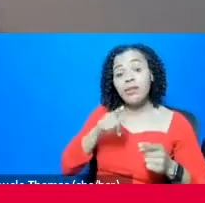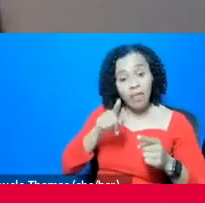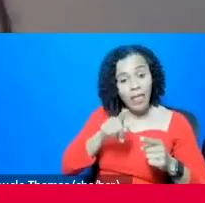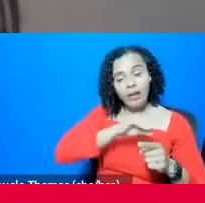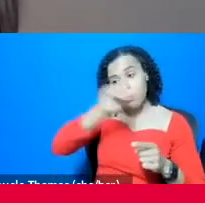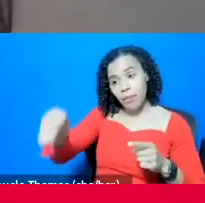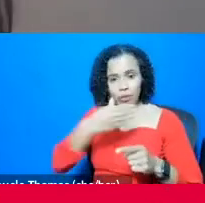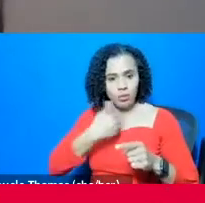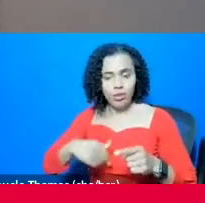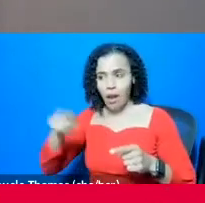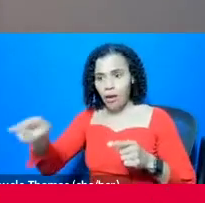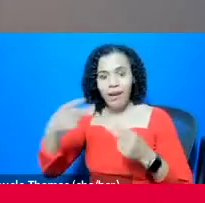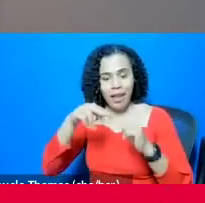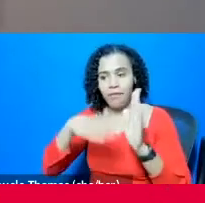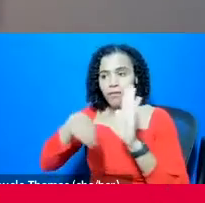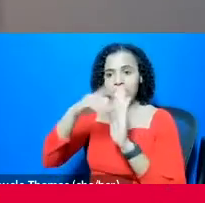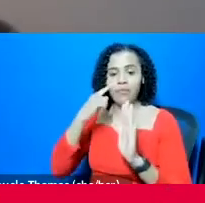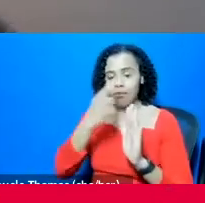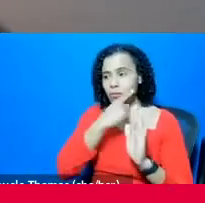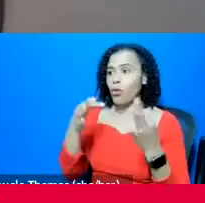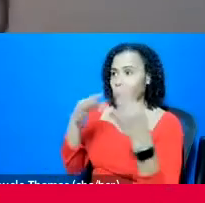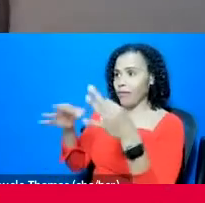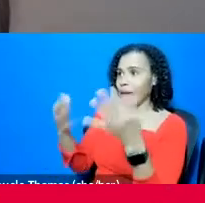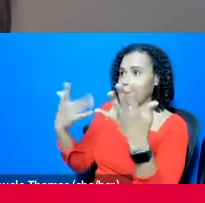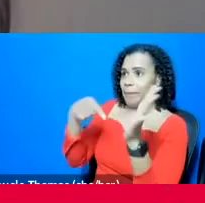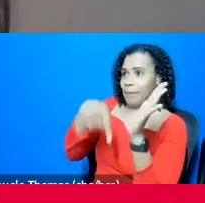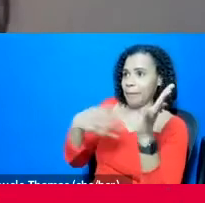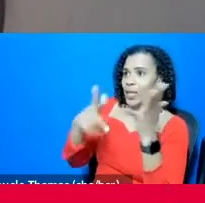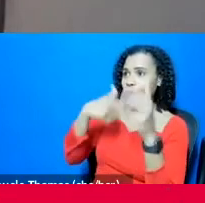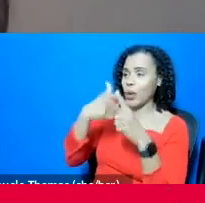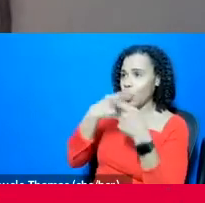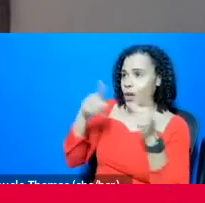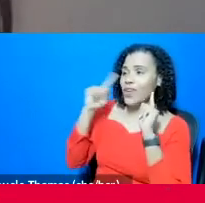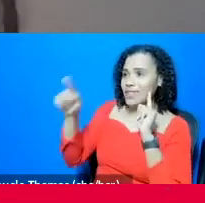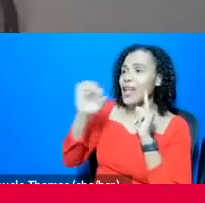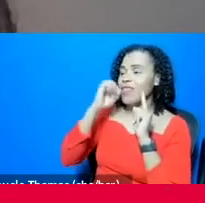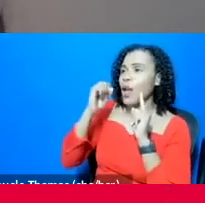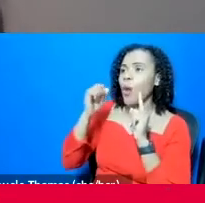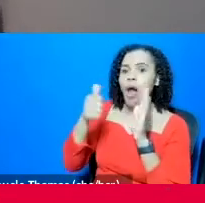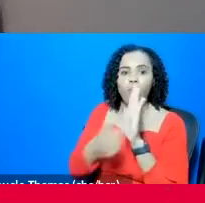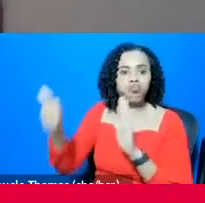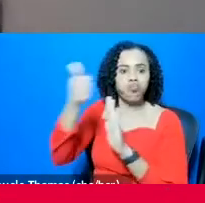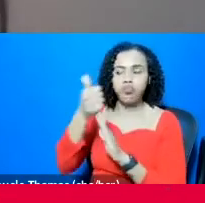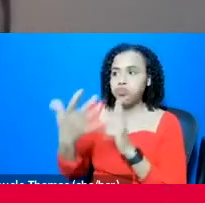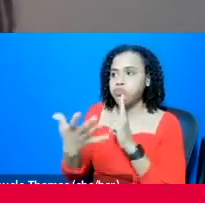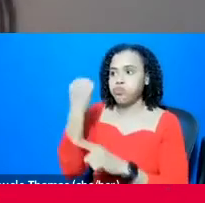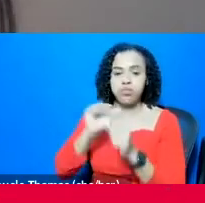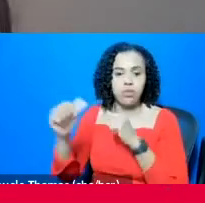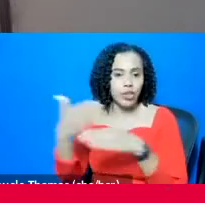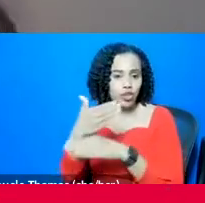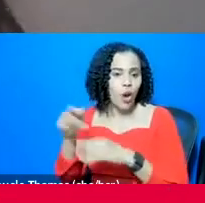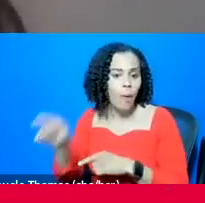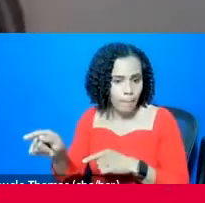Russell Group or not. So I do feel like we need to expand our sort of understanding of decolonization and